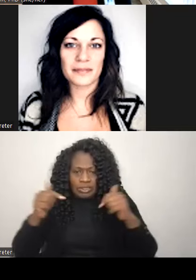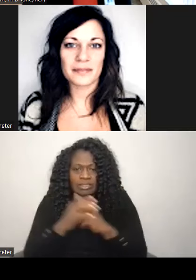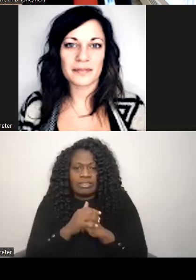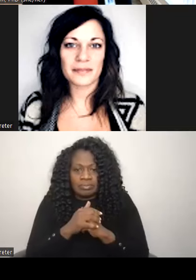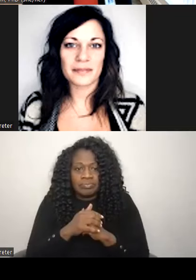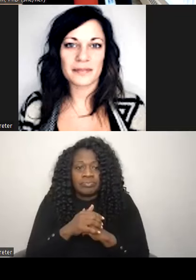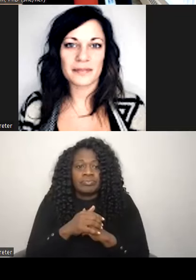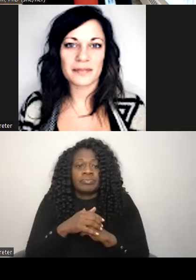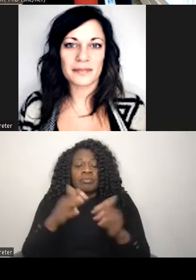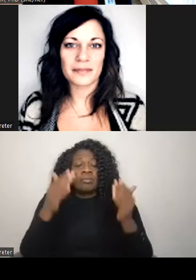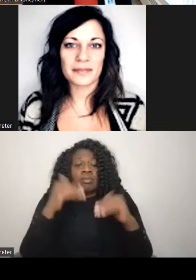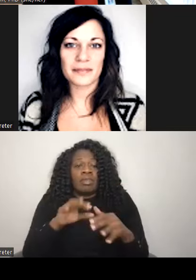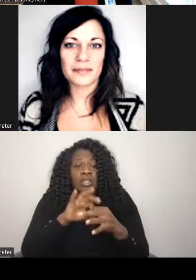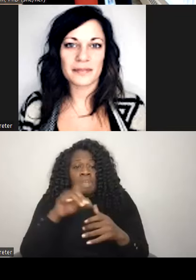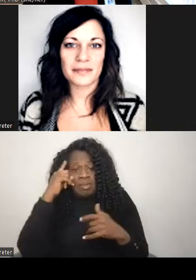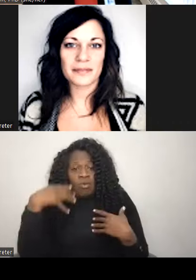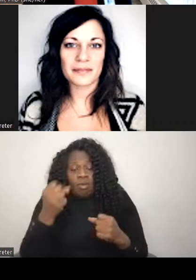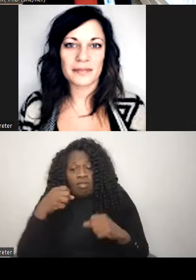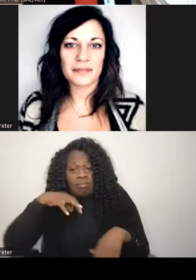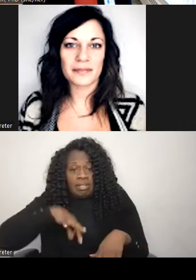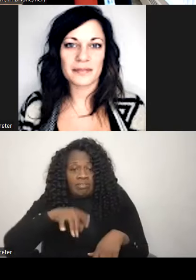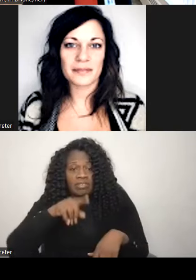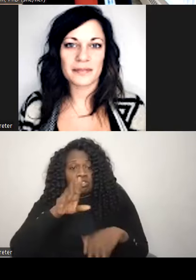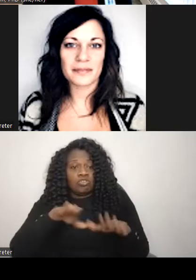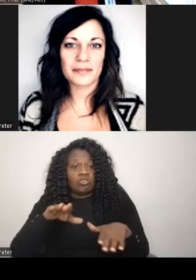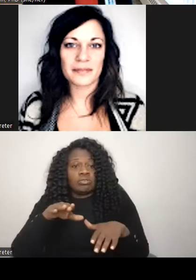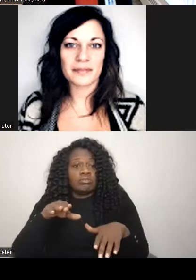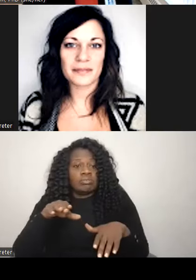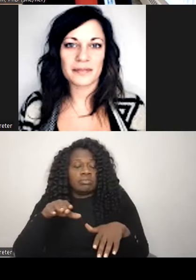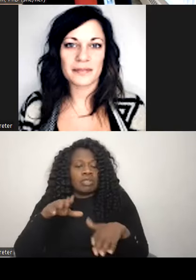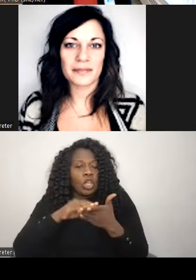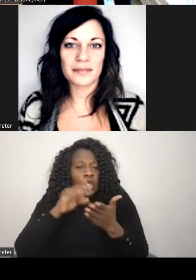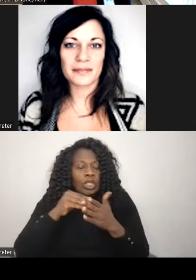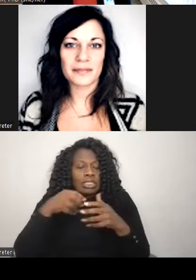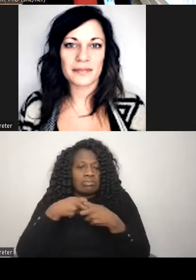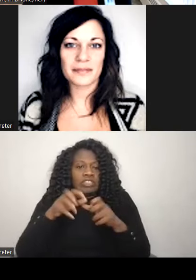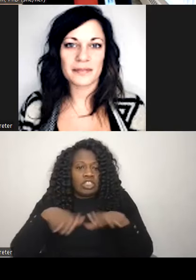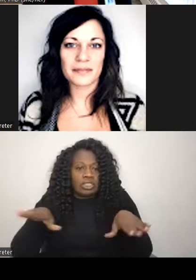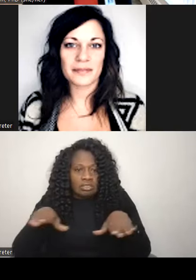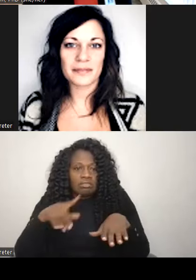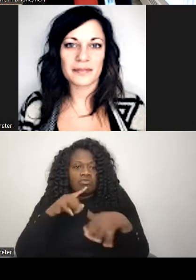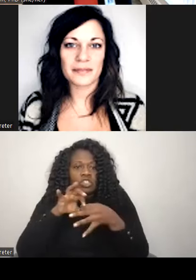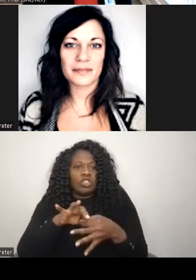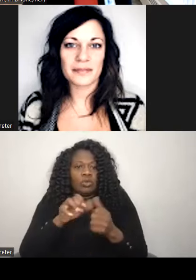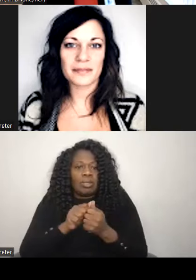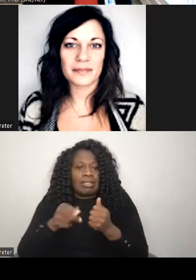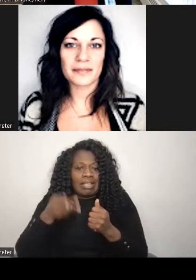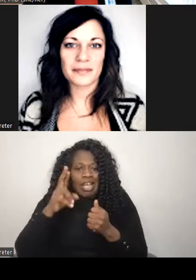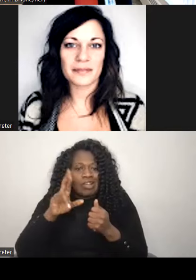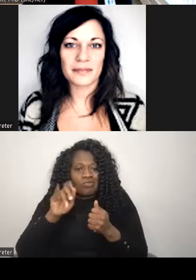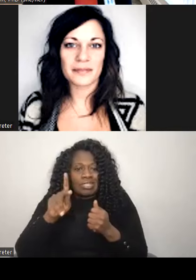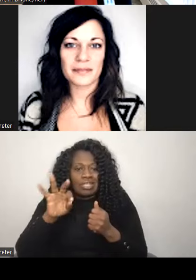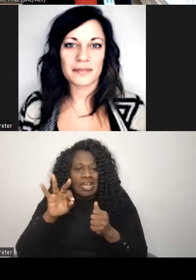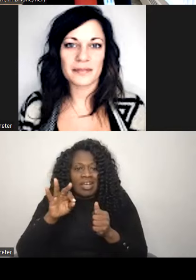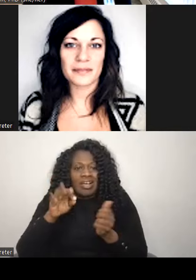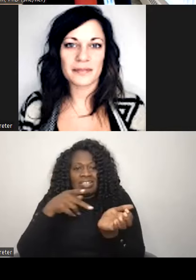know that in terms of mental health benefits, that learning difficulties in childhood are associated with greater risk of